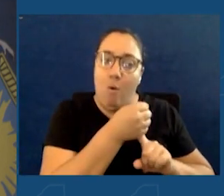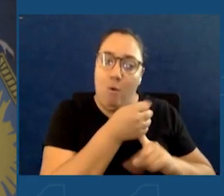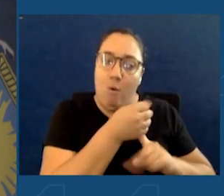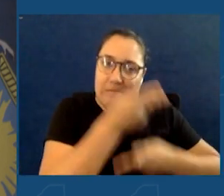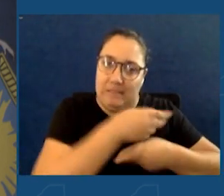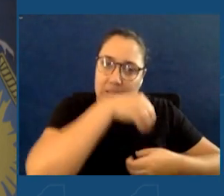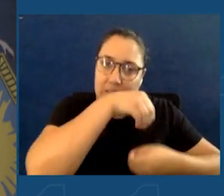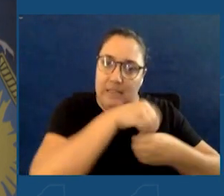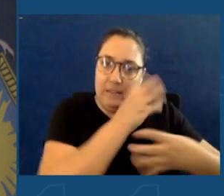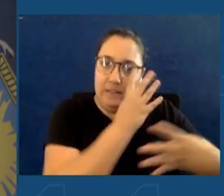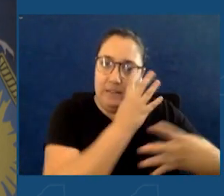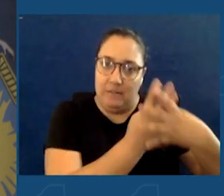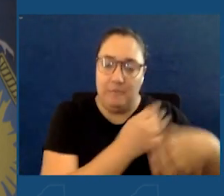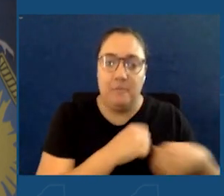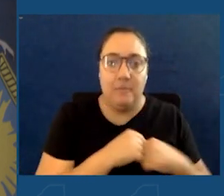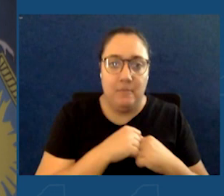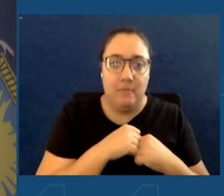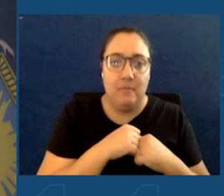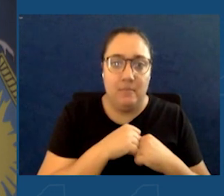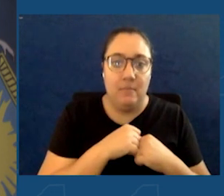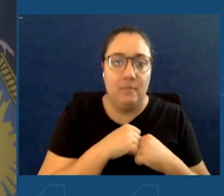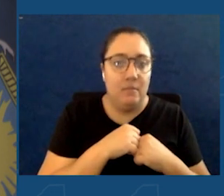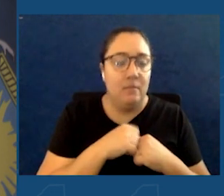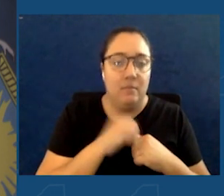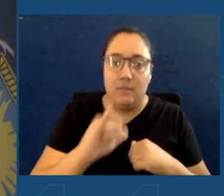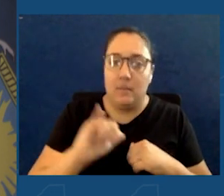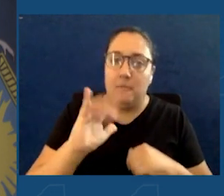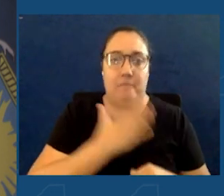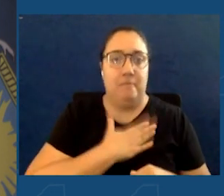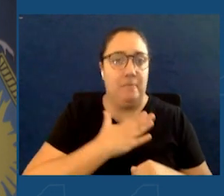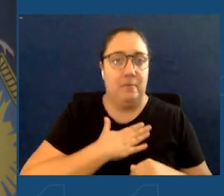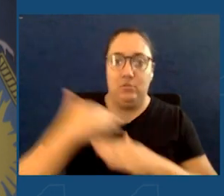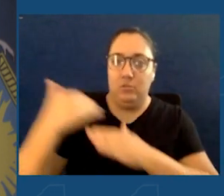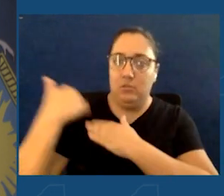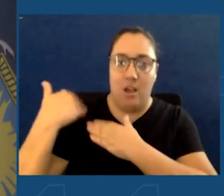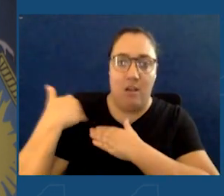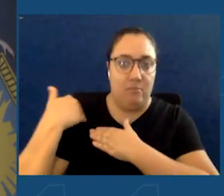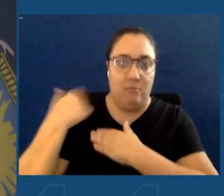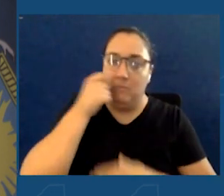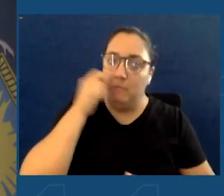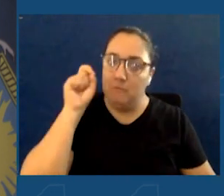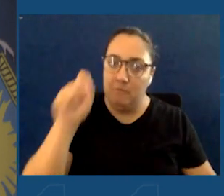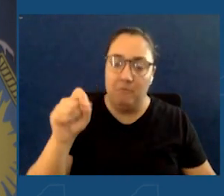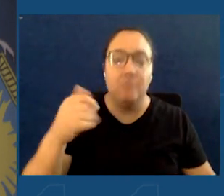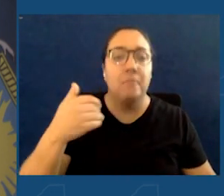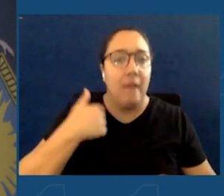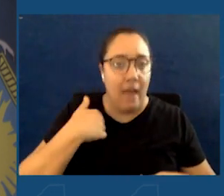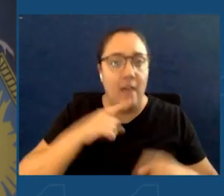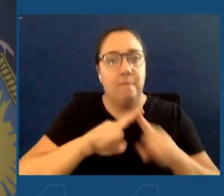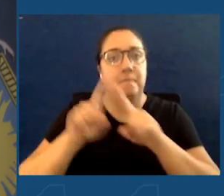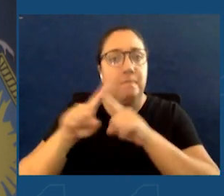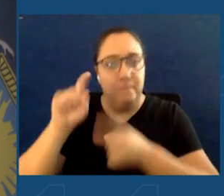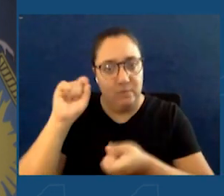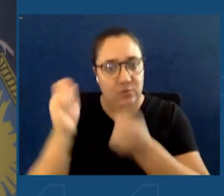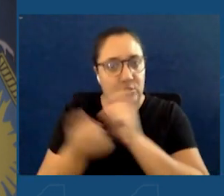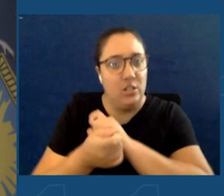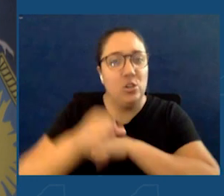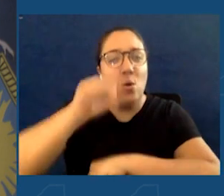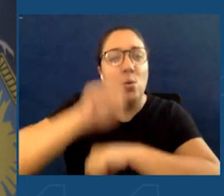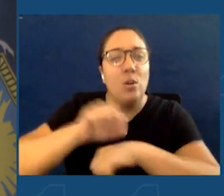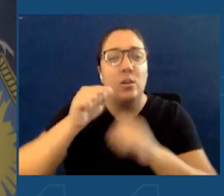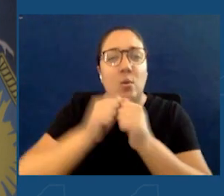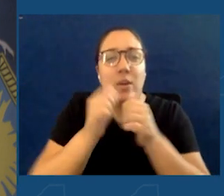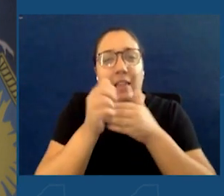none. We've made changes. We have more to do. Working with our local leaders, our